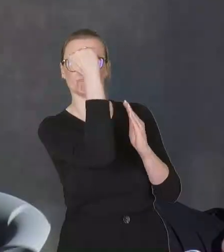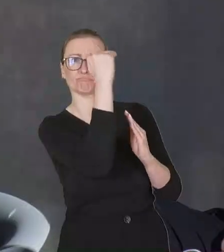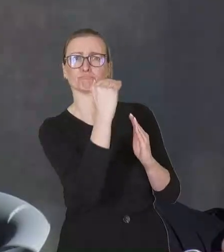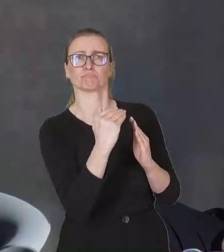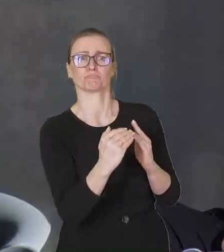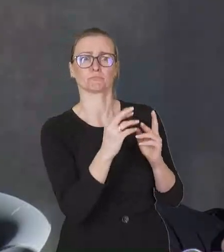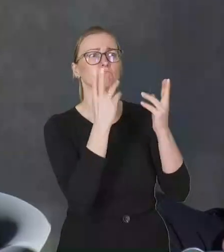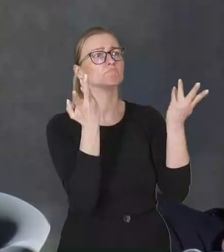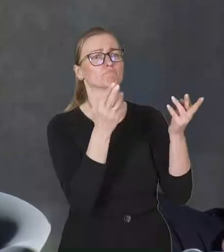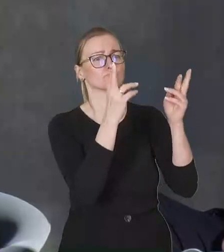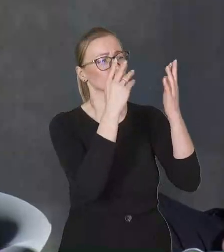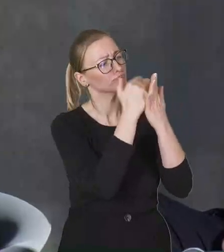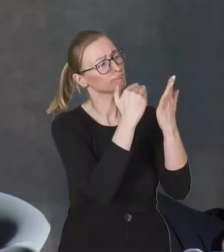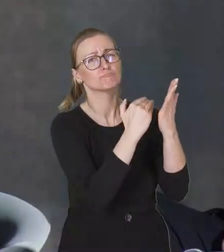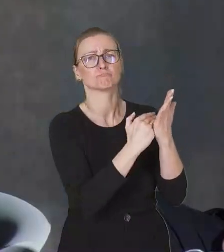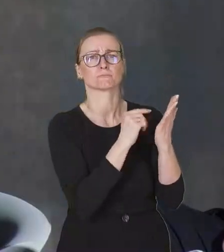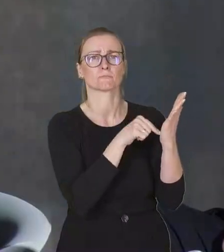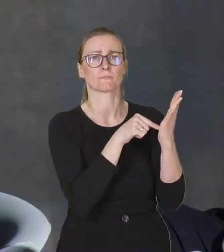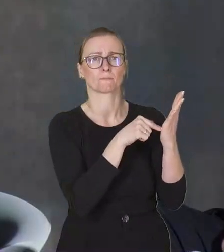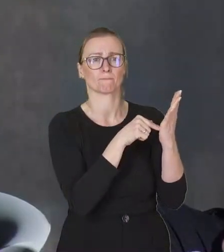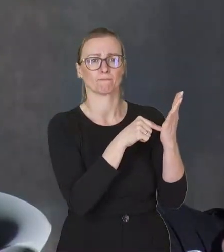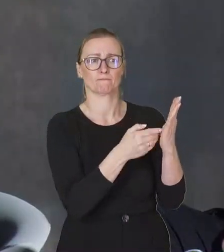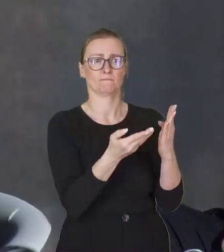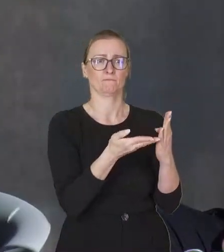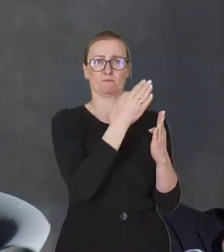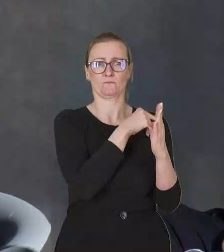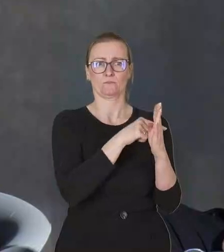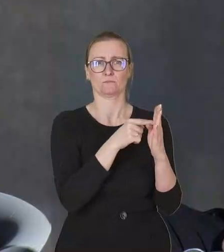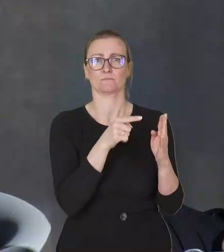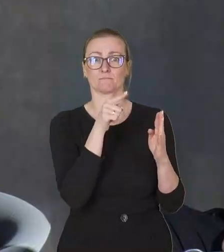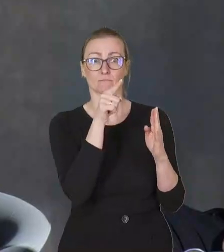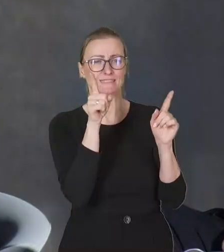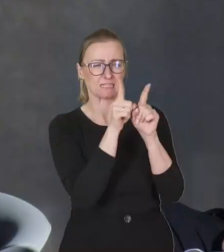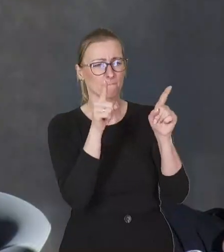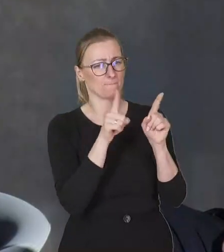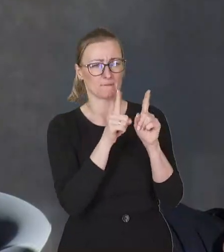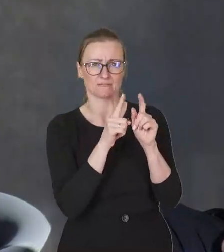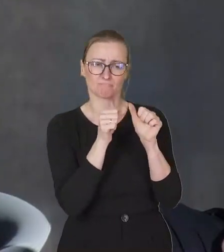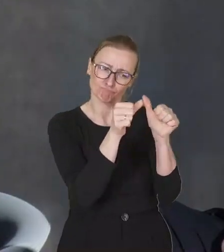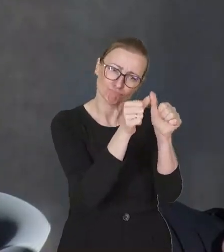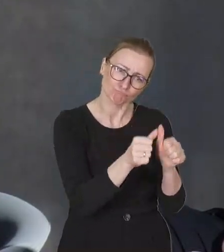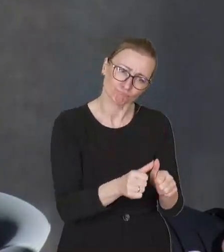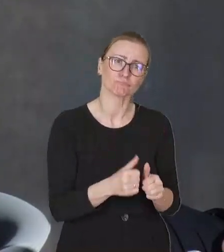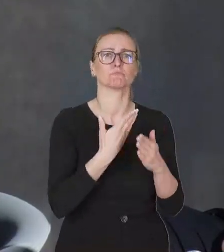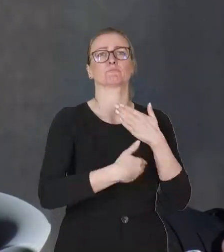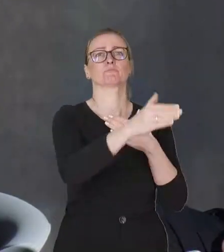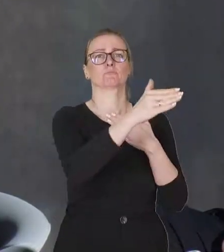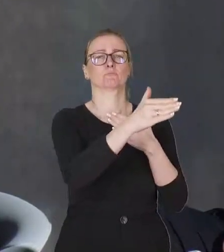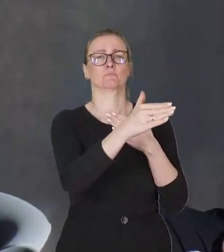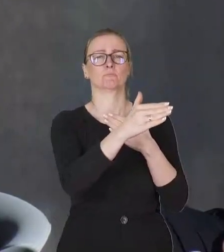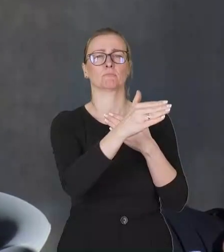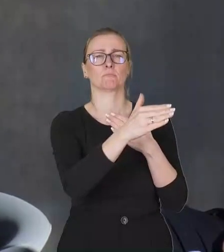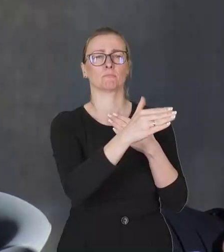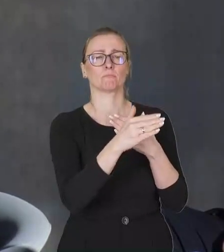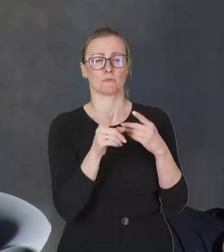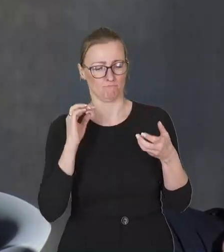I already mentioned that we are, a beneficiary of a lot of EU cohesion funds for research and development, and we apply